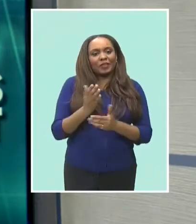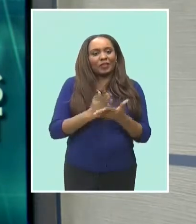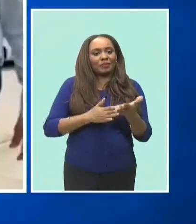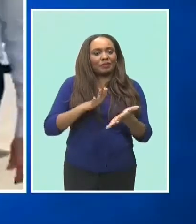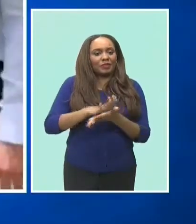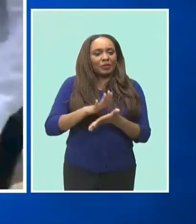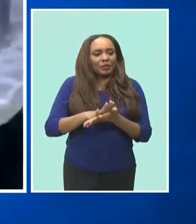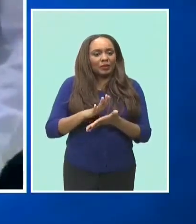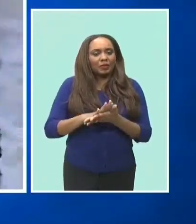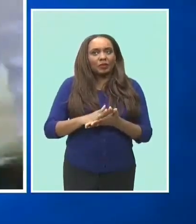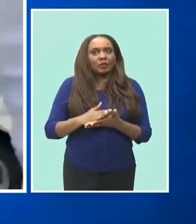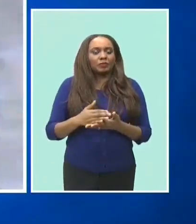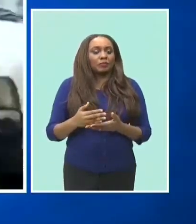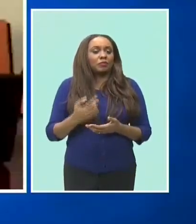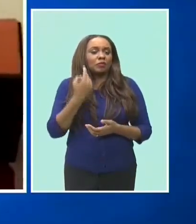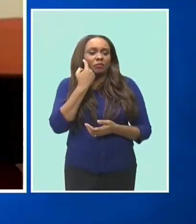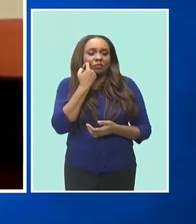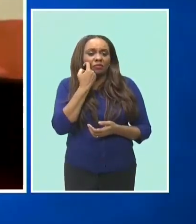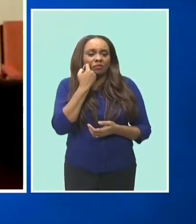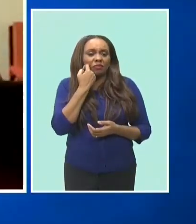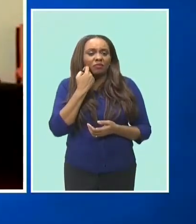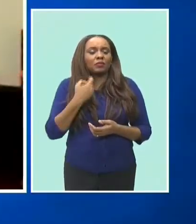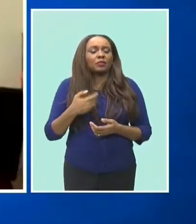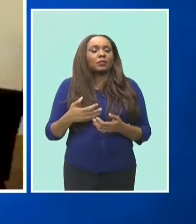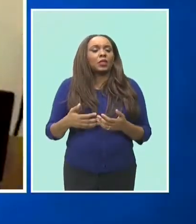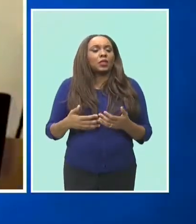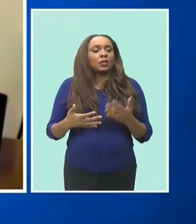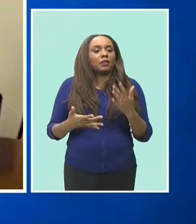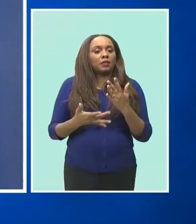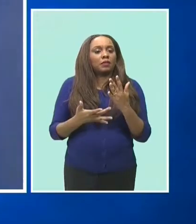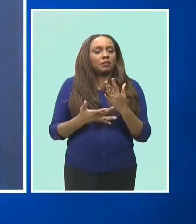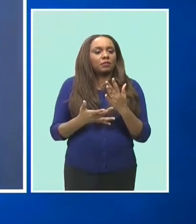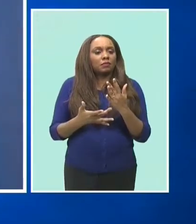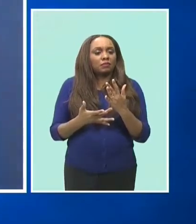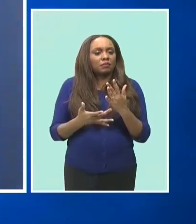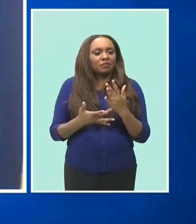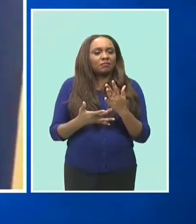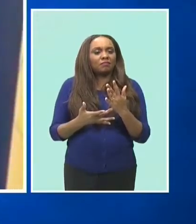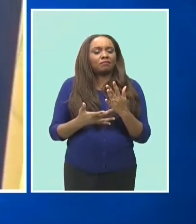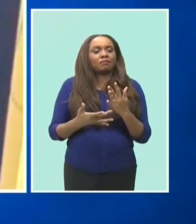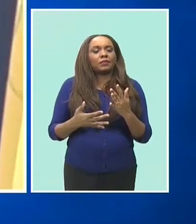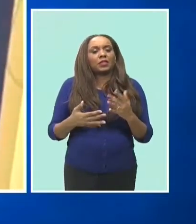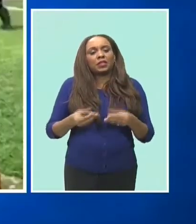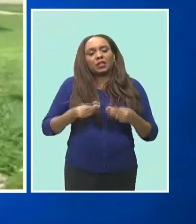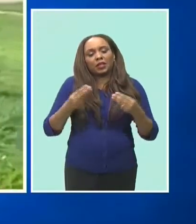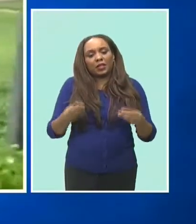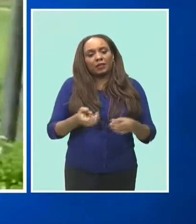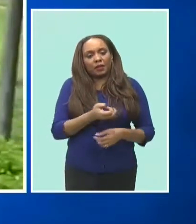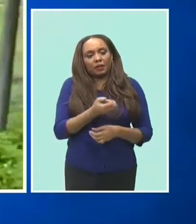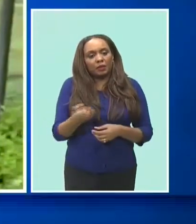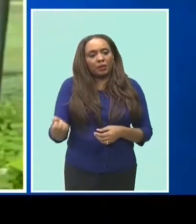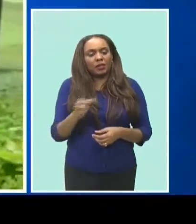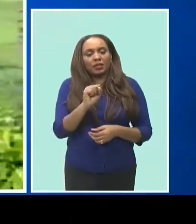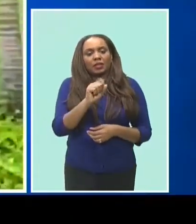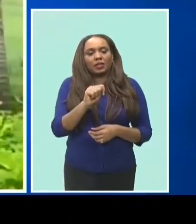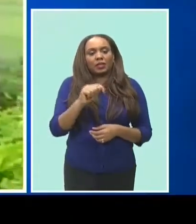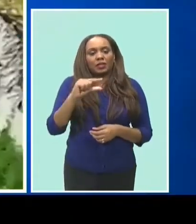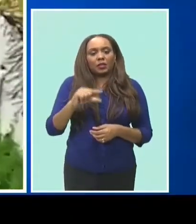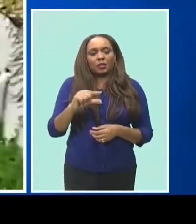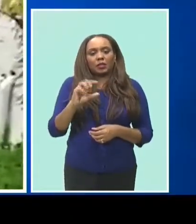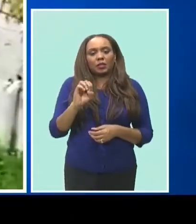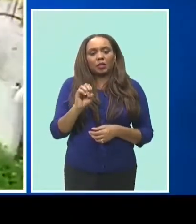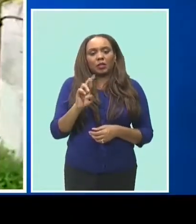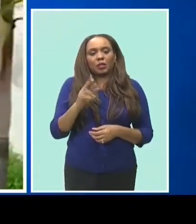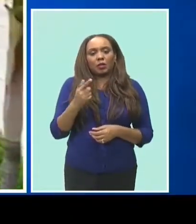its most recent initiative, the fintech company donated some equipment to the St. George Secondary School. That included laptops,